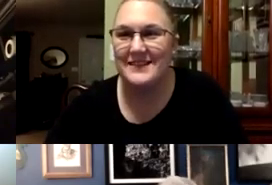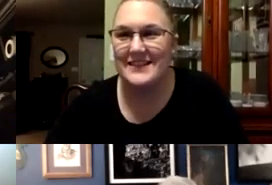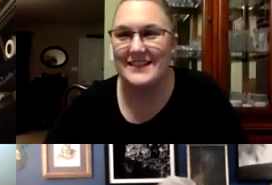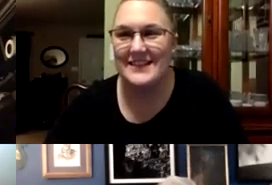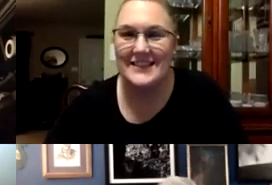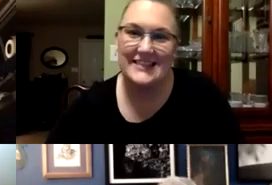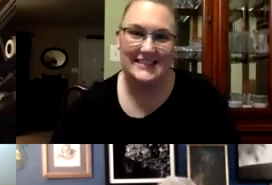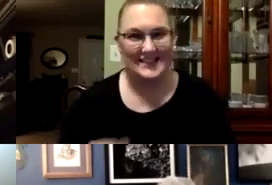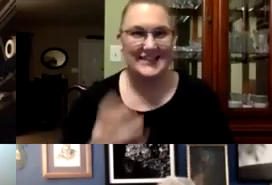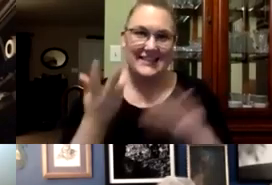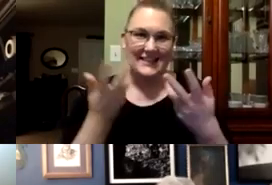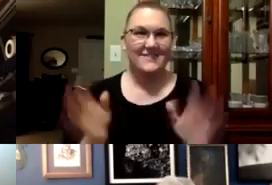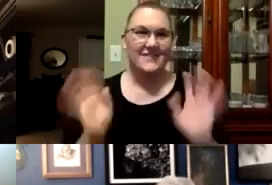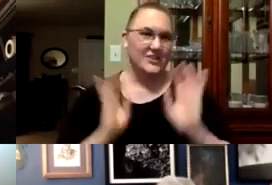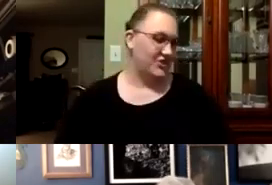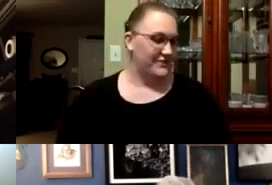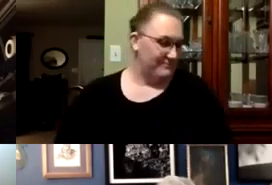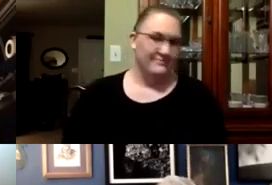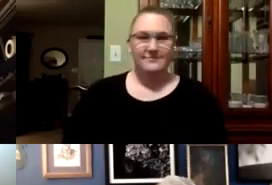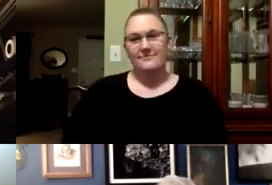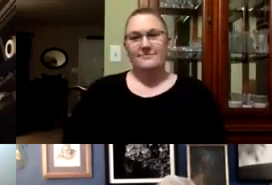Okay. Thank you.